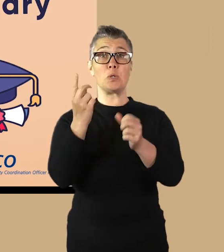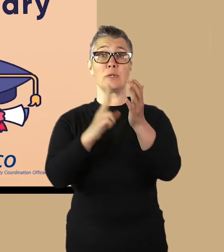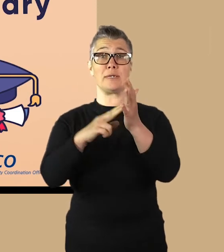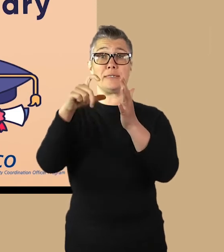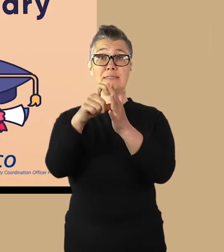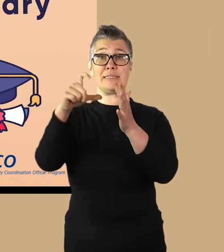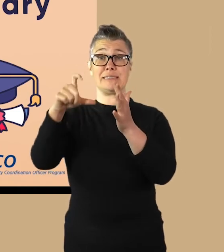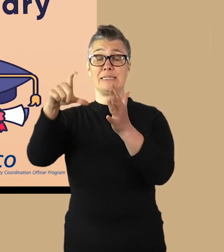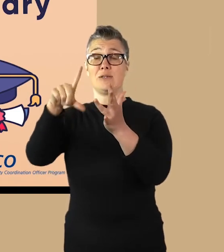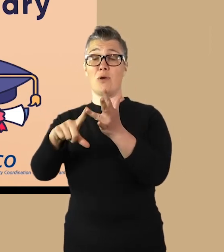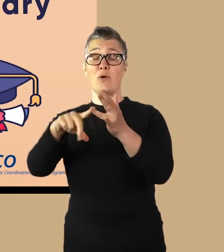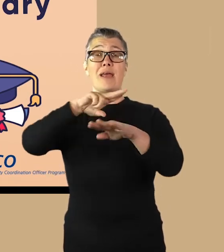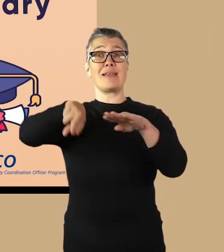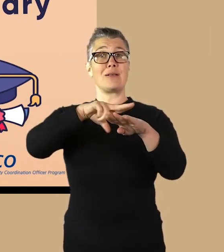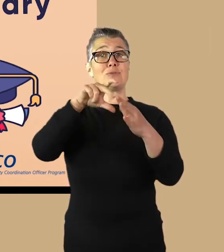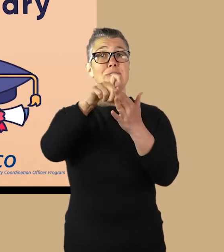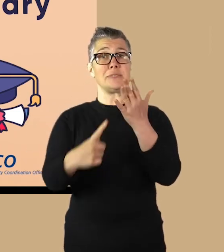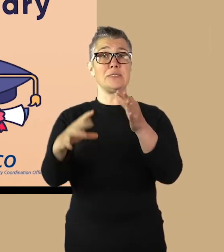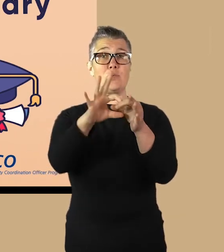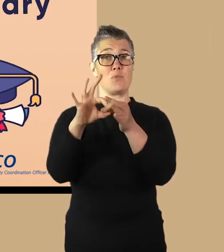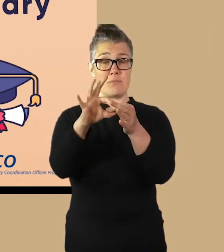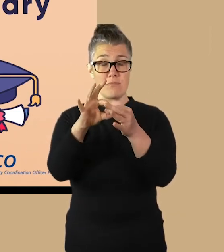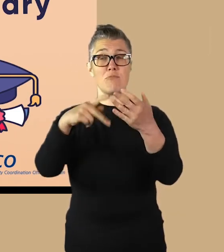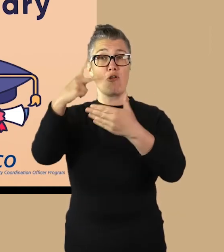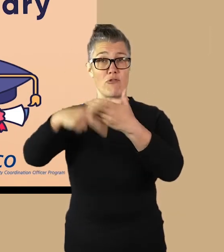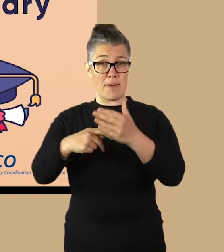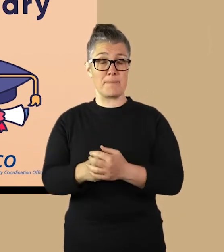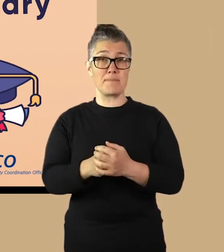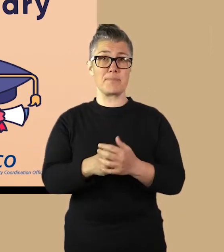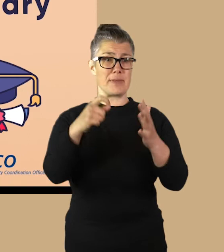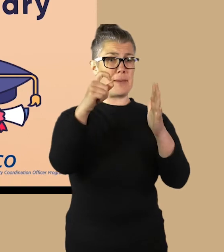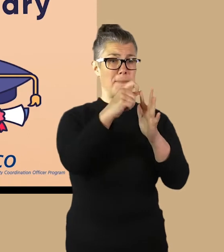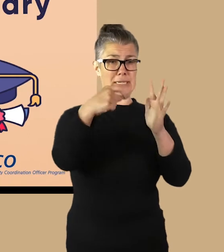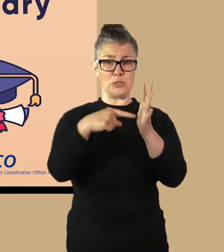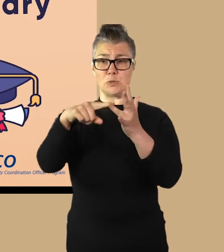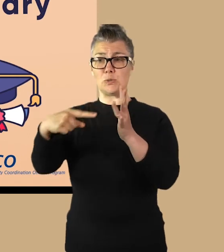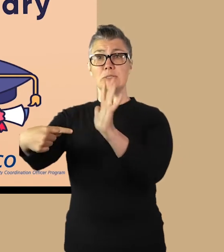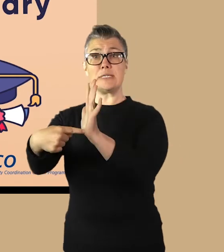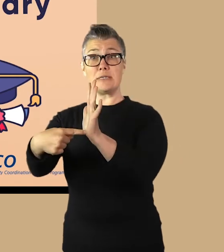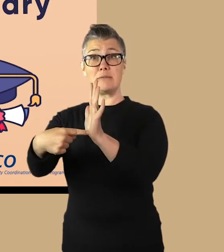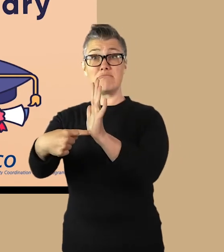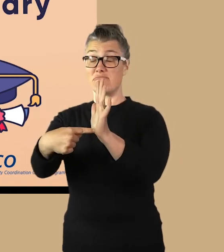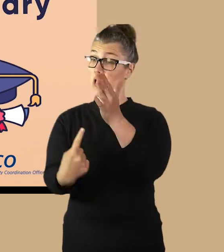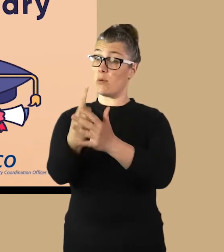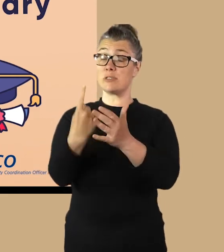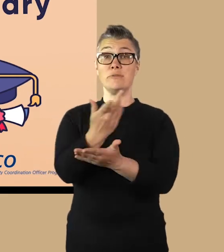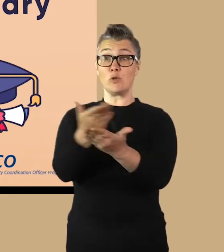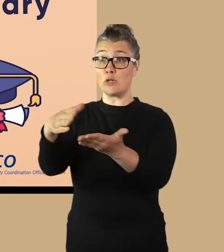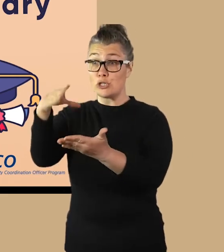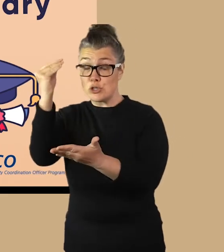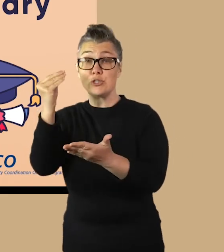been co-designed by the National Disability Coordination Program, or NDCO for short. P2T is a